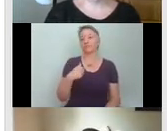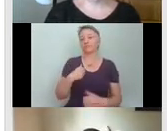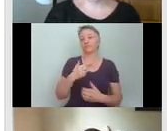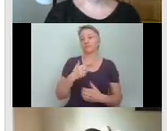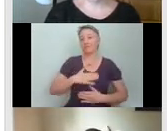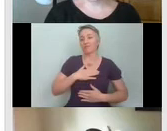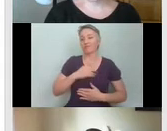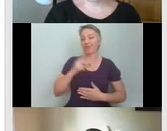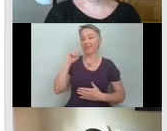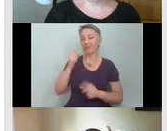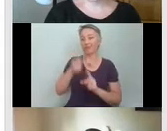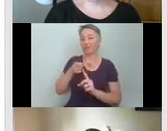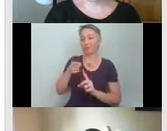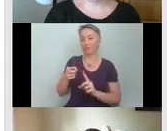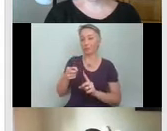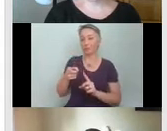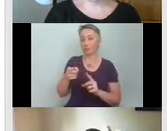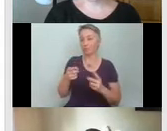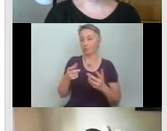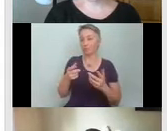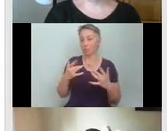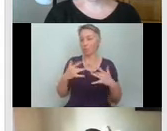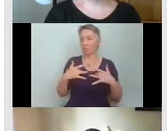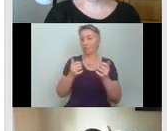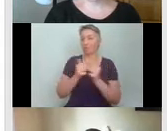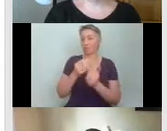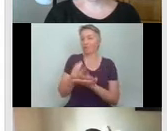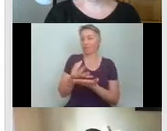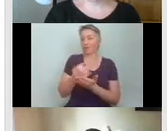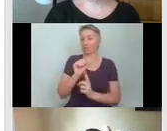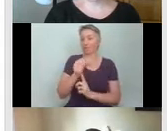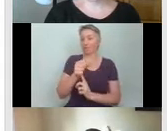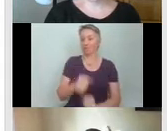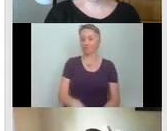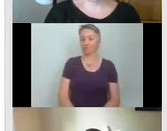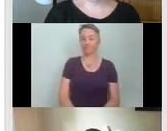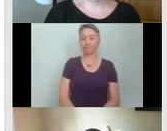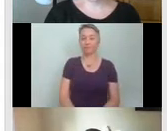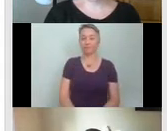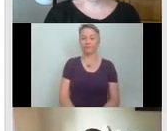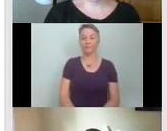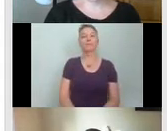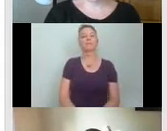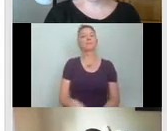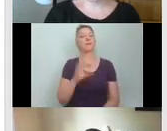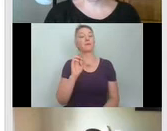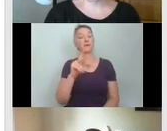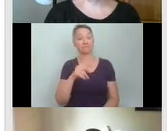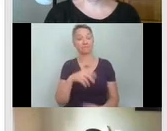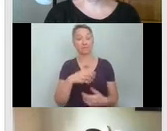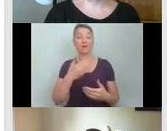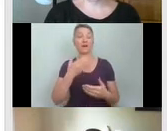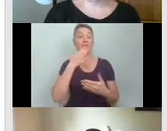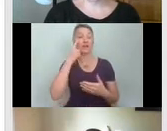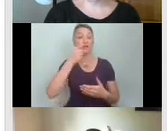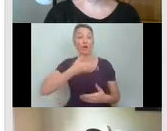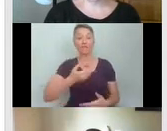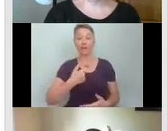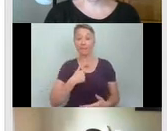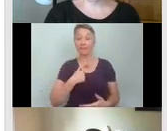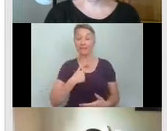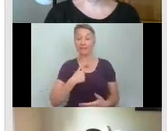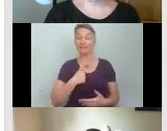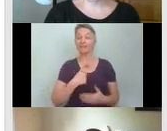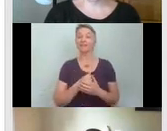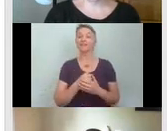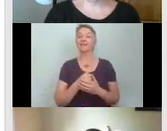about where we are financially. Okay. Well, thanks for having me, Tony, and thanks for inviting me. And thanks to